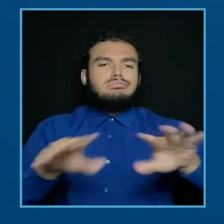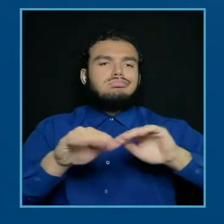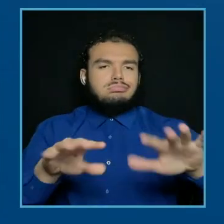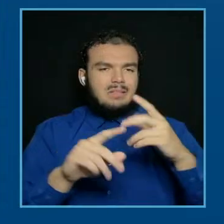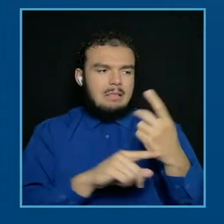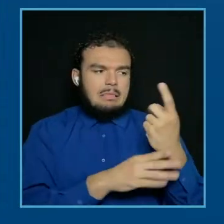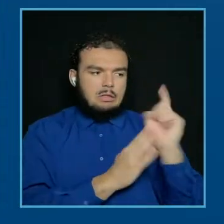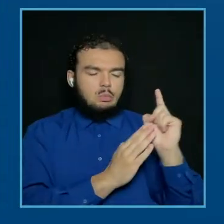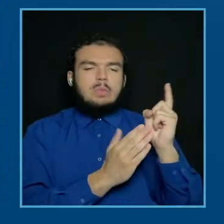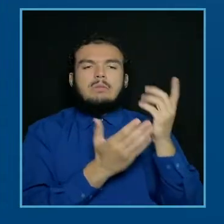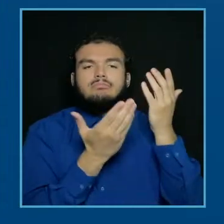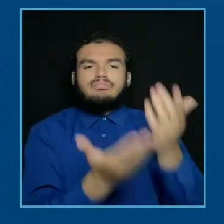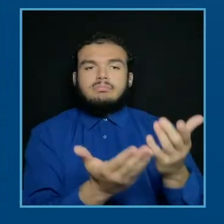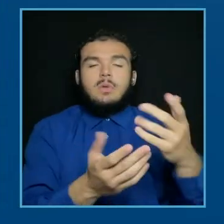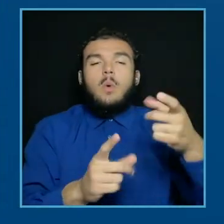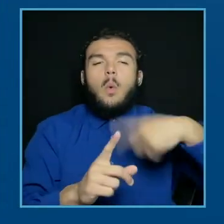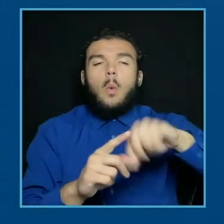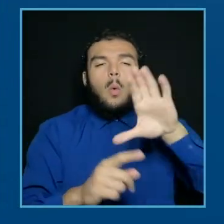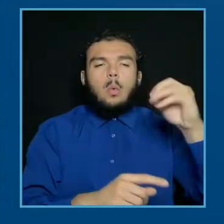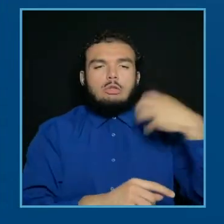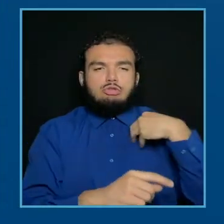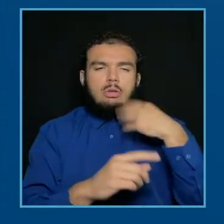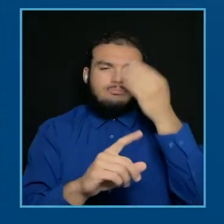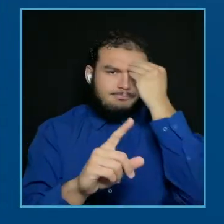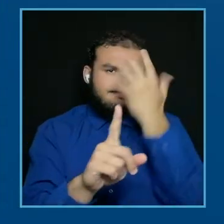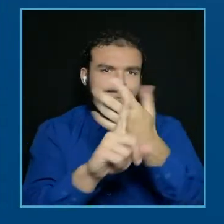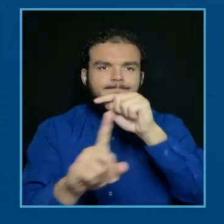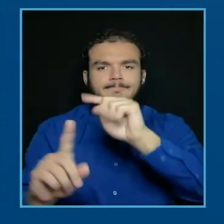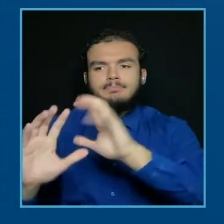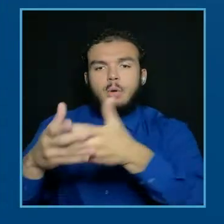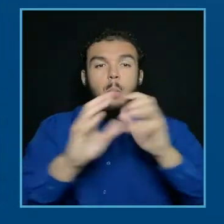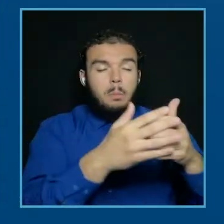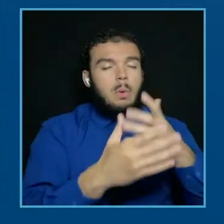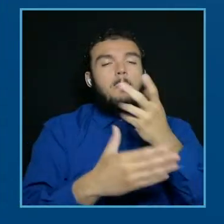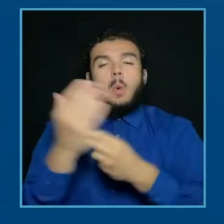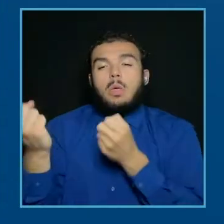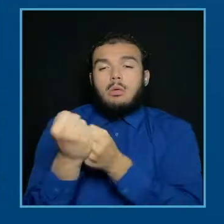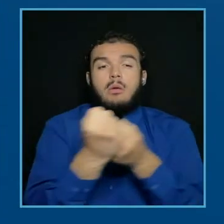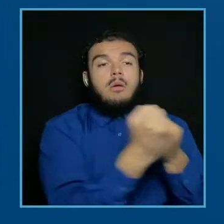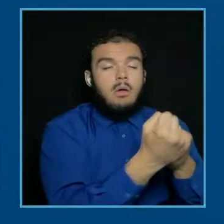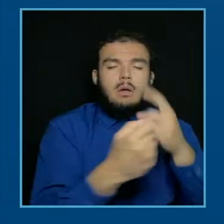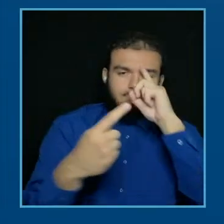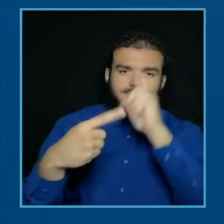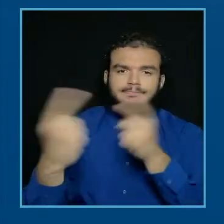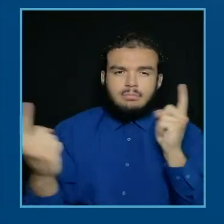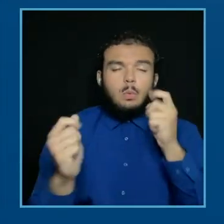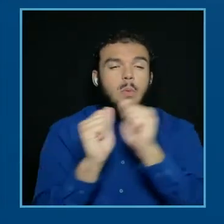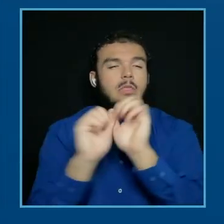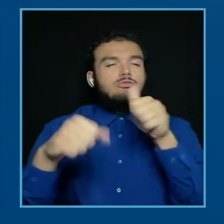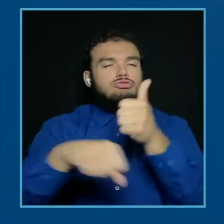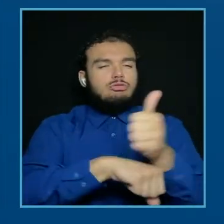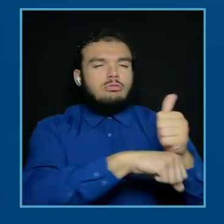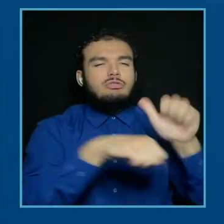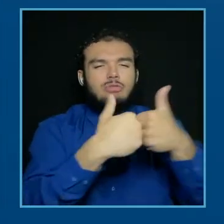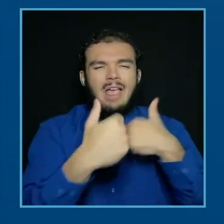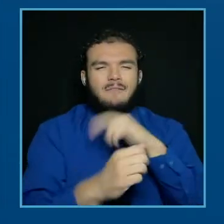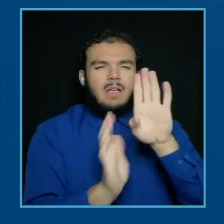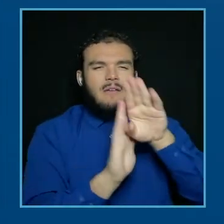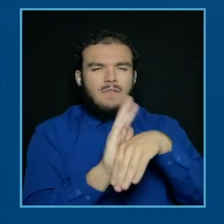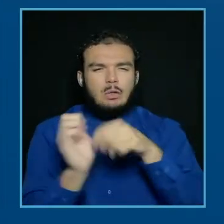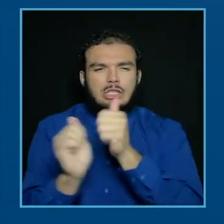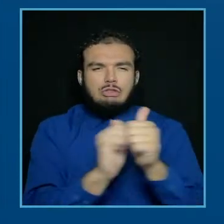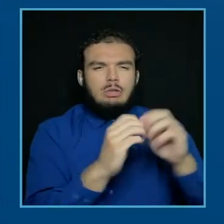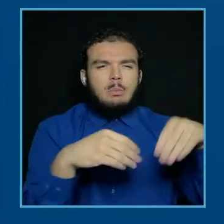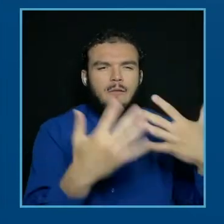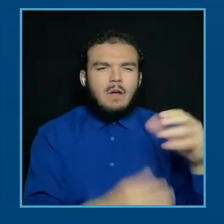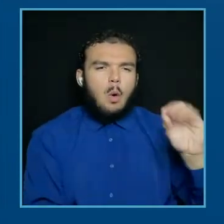week. The co-chairs also informed the parties that each side, proponents of the challenge and opponents of the challenge, have been allotted 30 minutes each to present oral